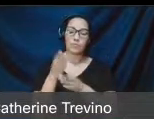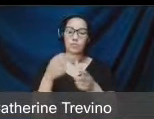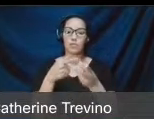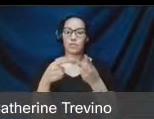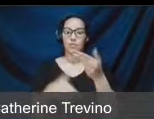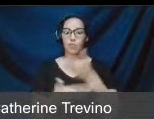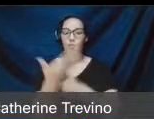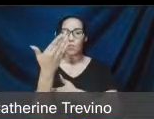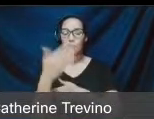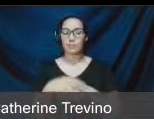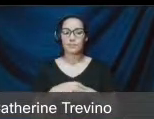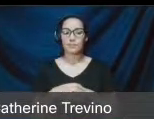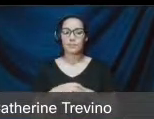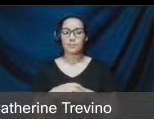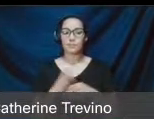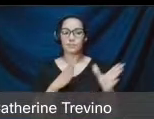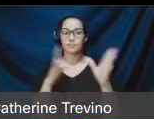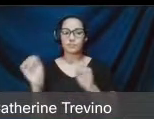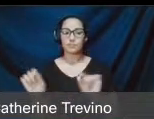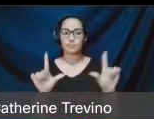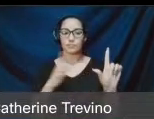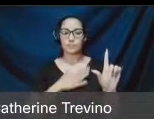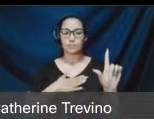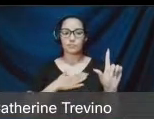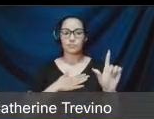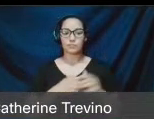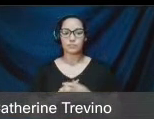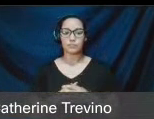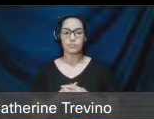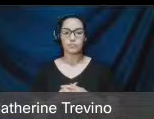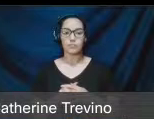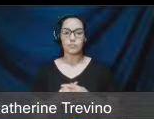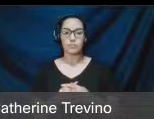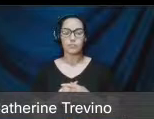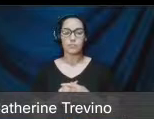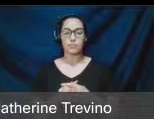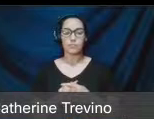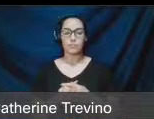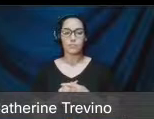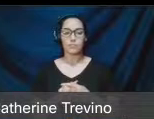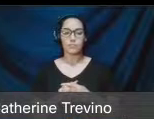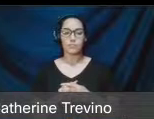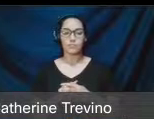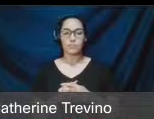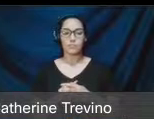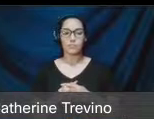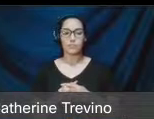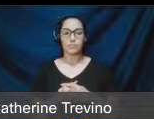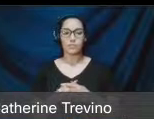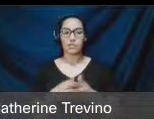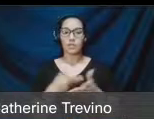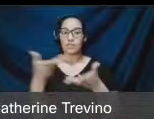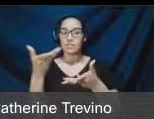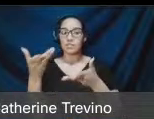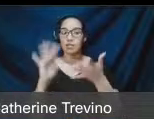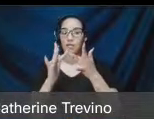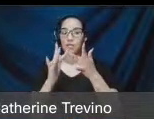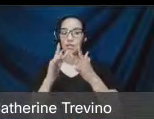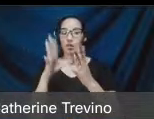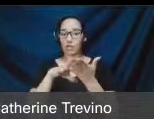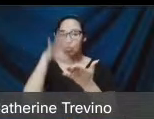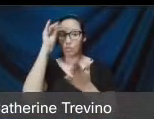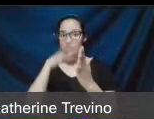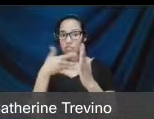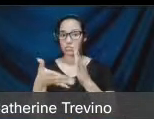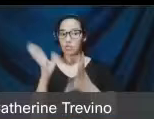Next slide, please. The facilitated online learning schedule